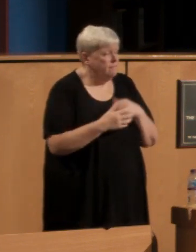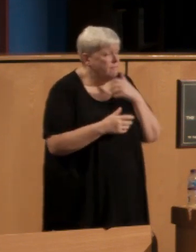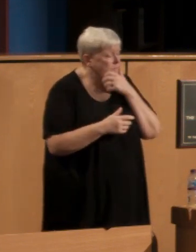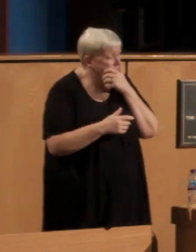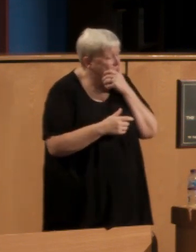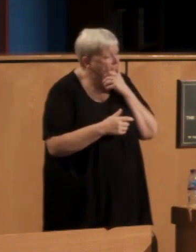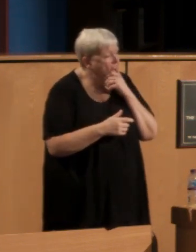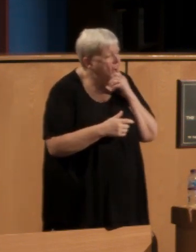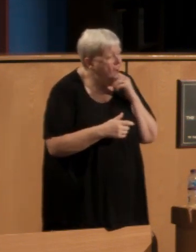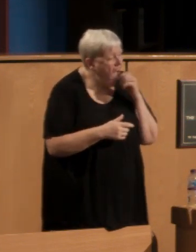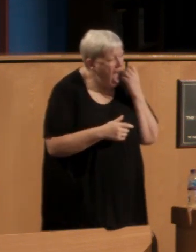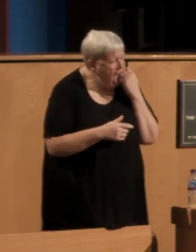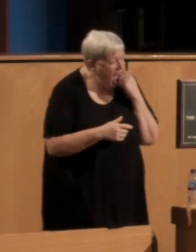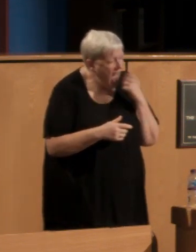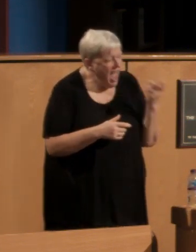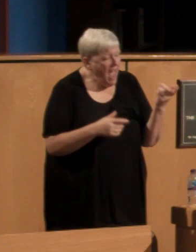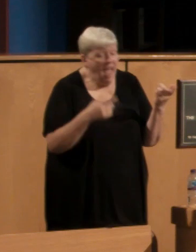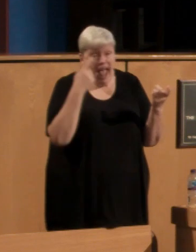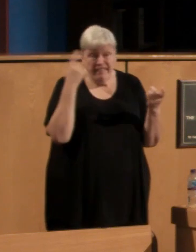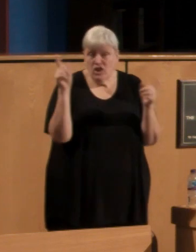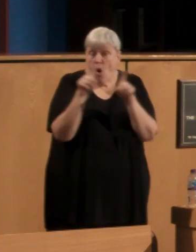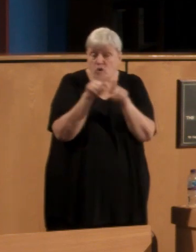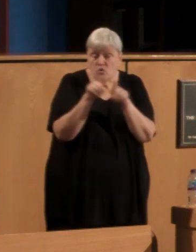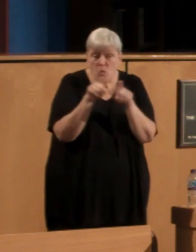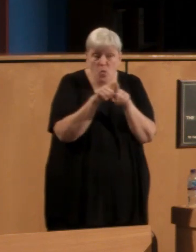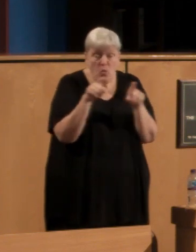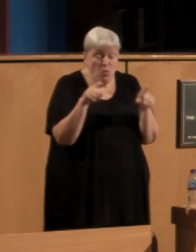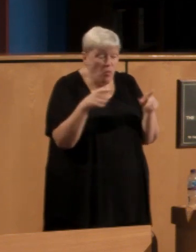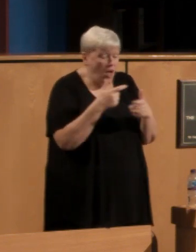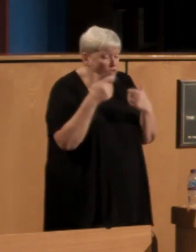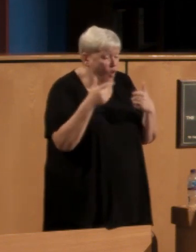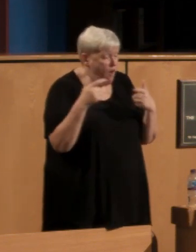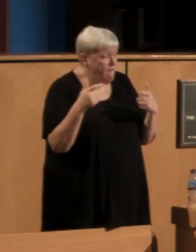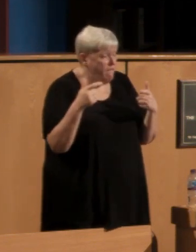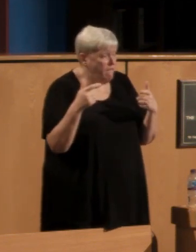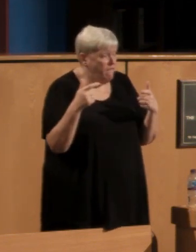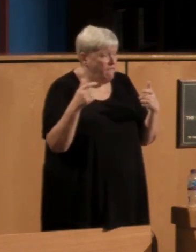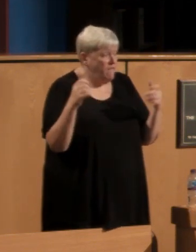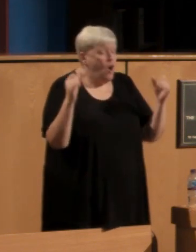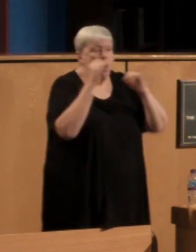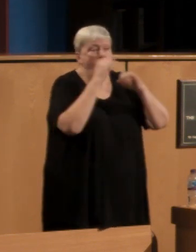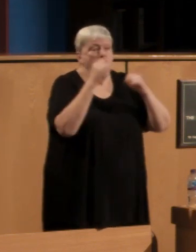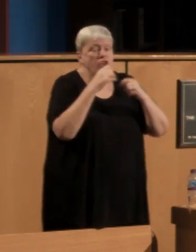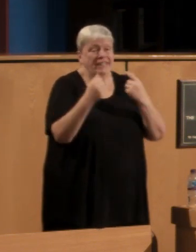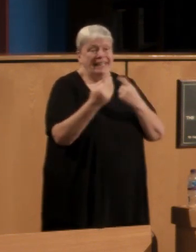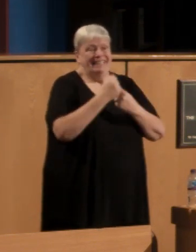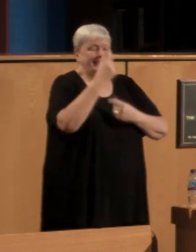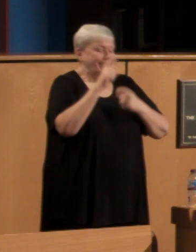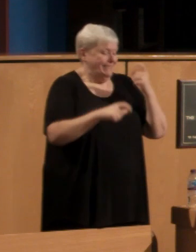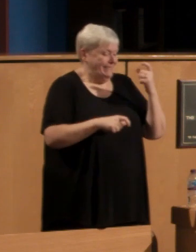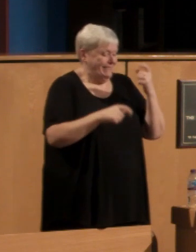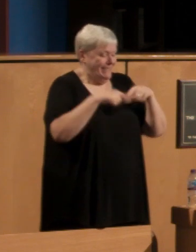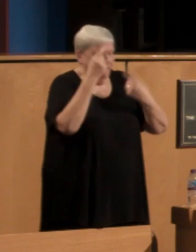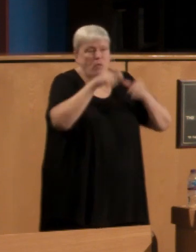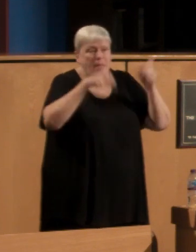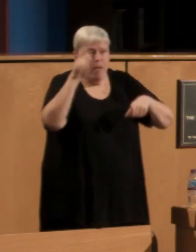Piggybacking off the back of your point, I think there's also a lot of horror hits different people differently in different mediums.